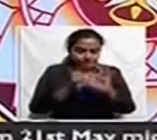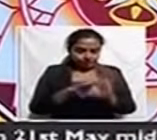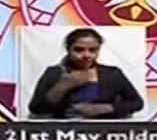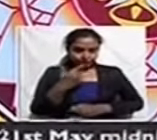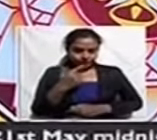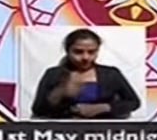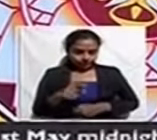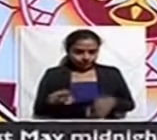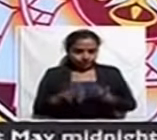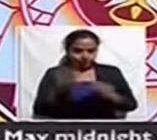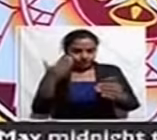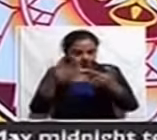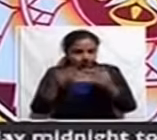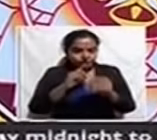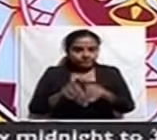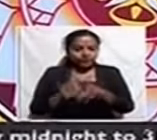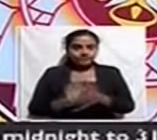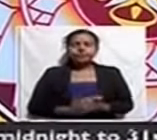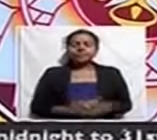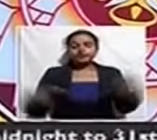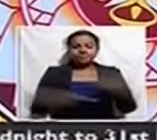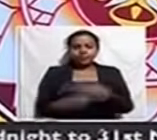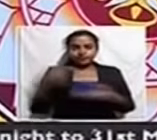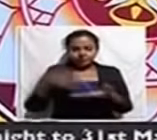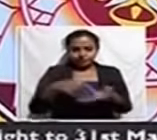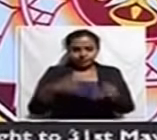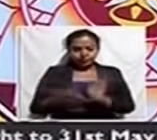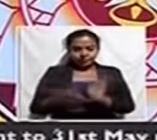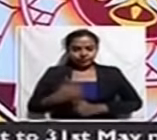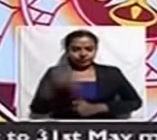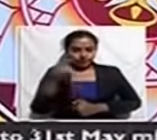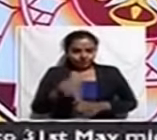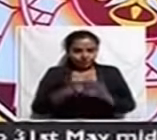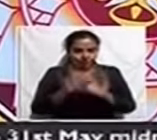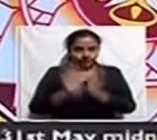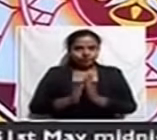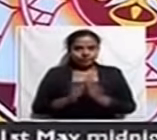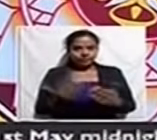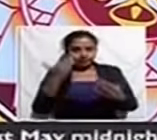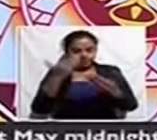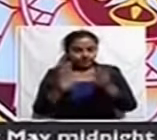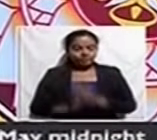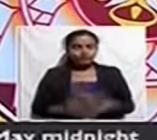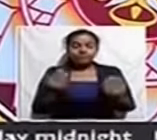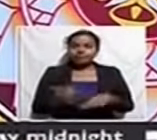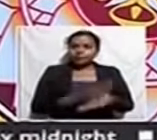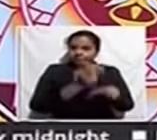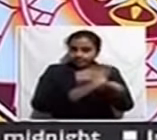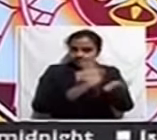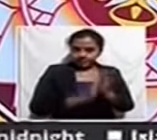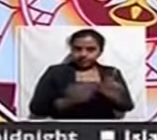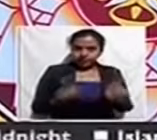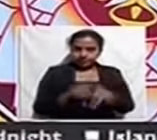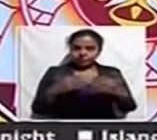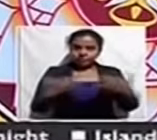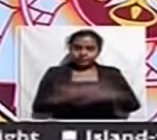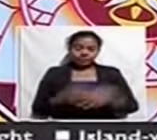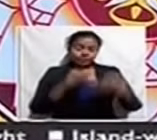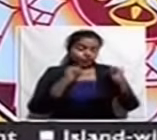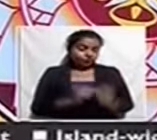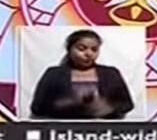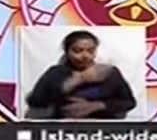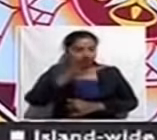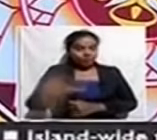the port city's unique geostrategic position at the heart of one of the most rapidly